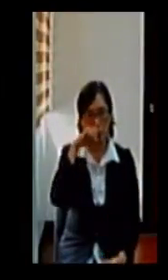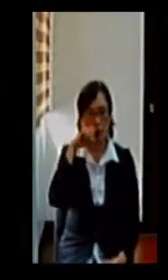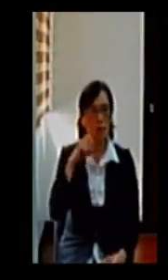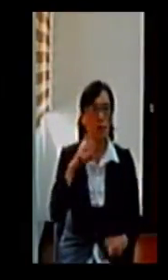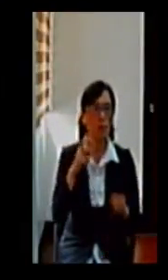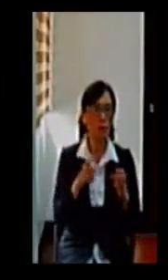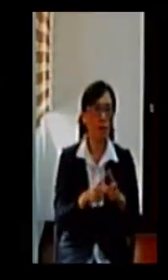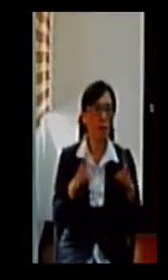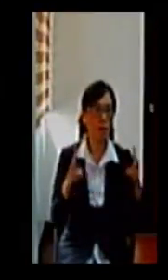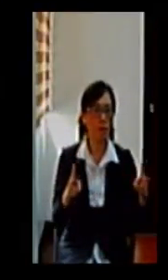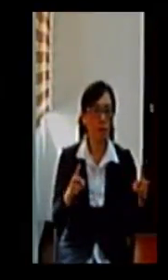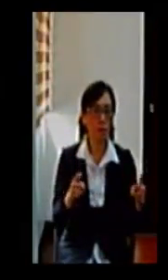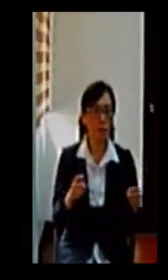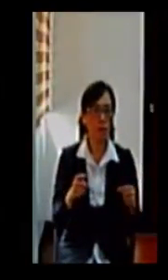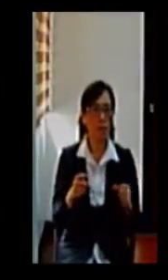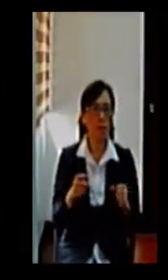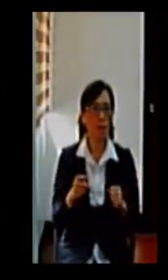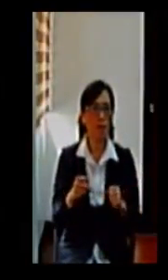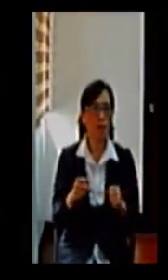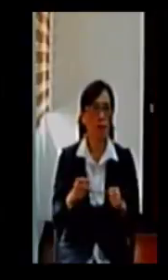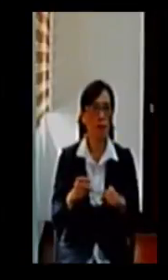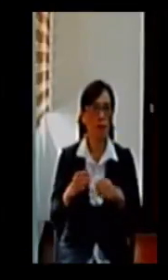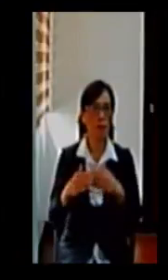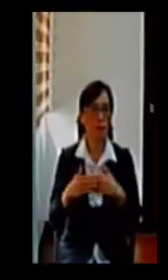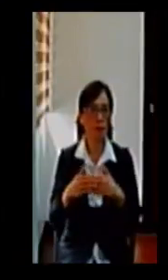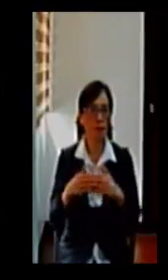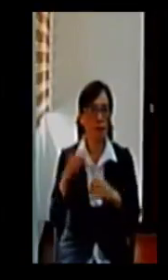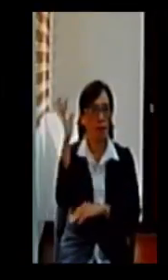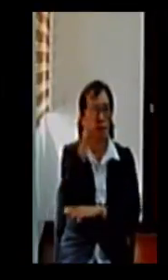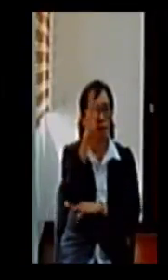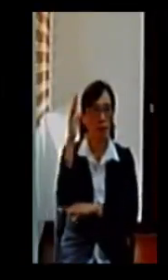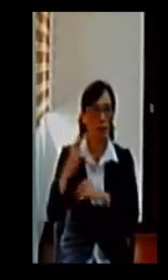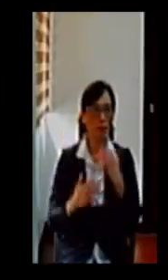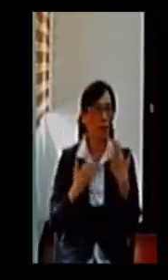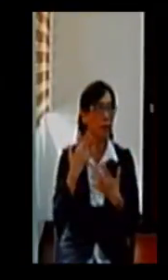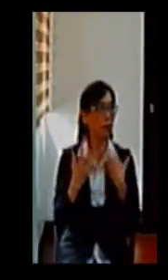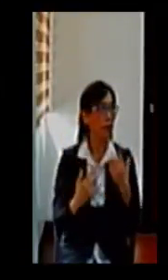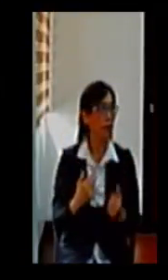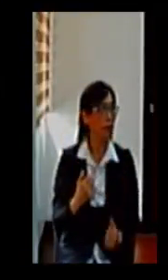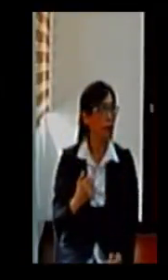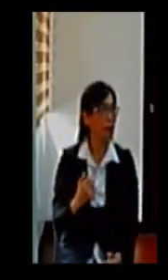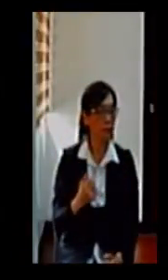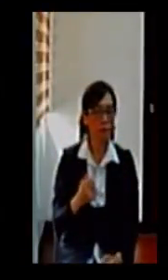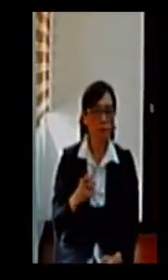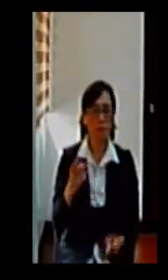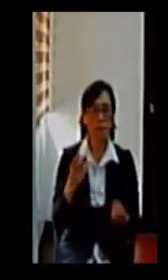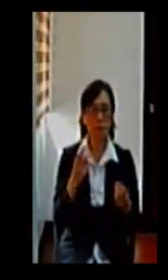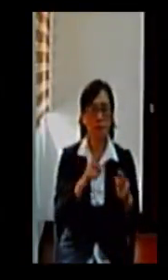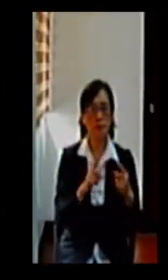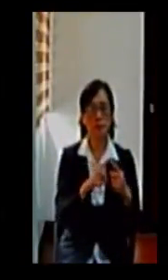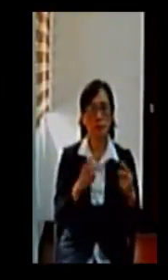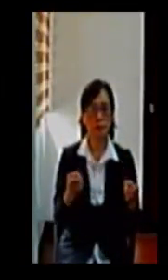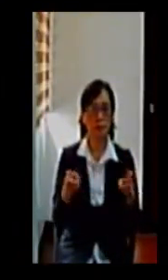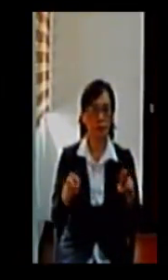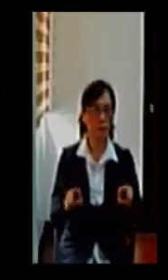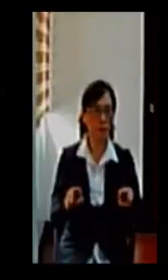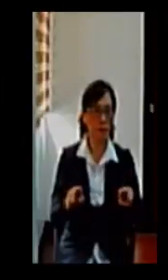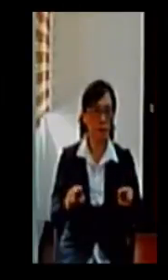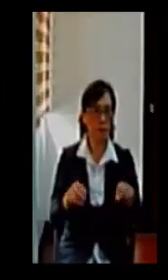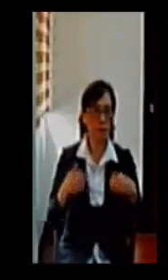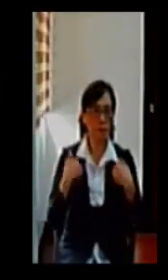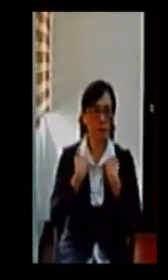prone to forest fires. And when that happens, again, the